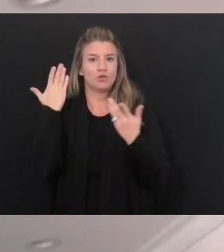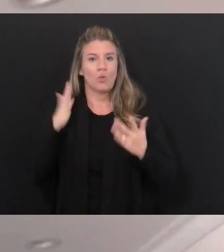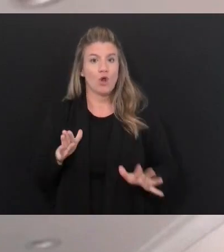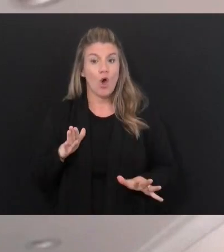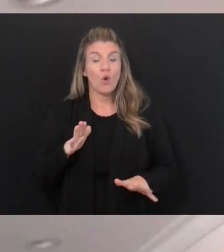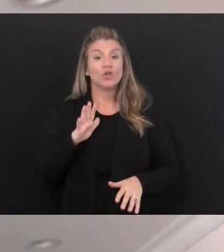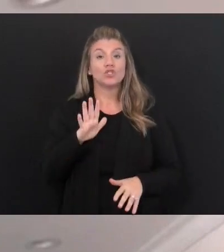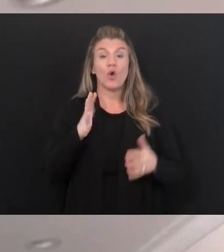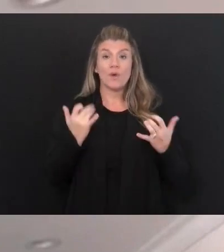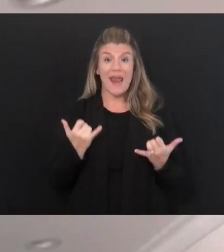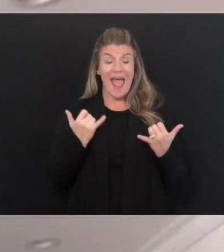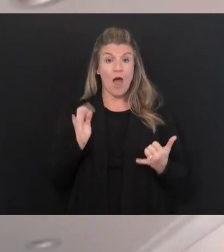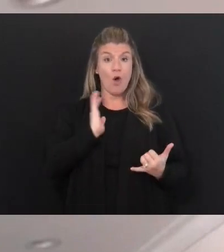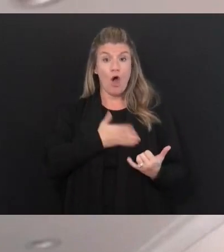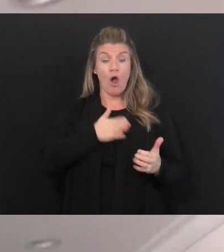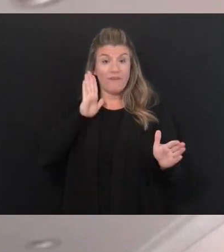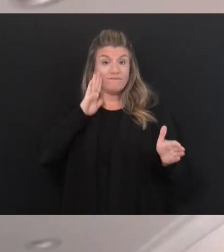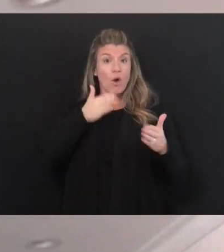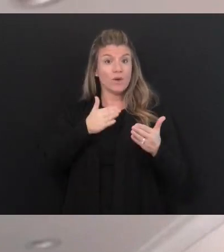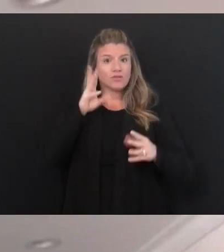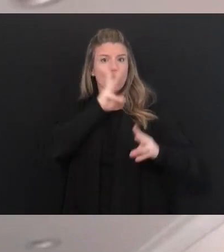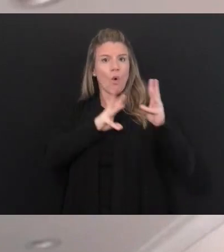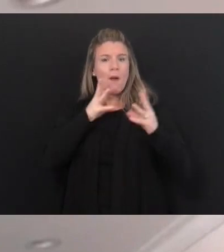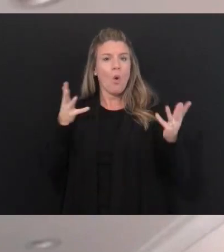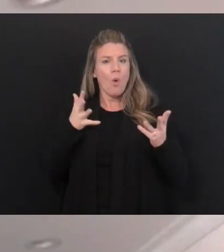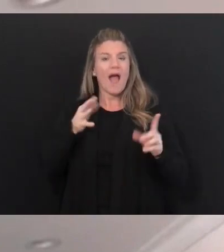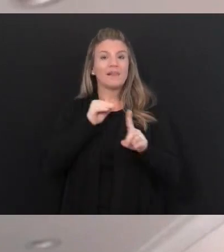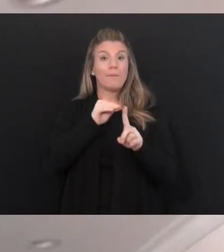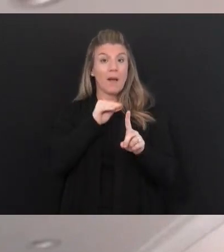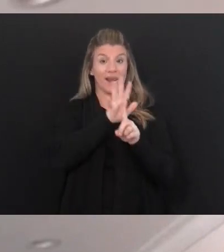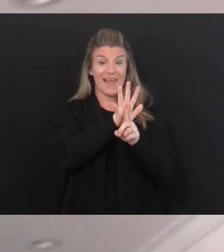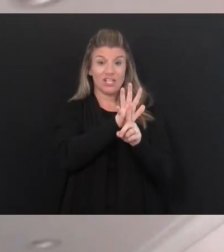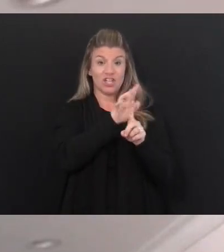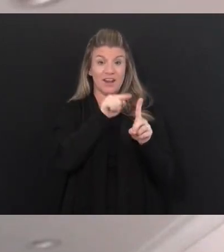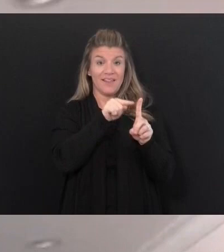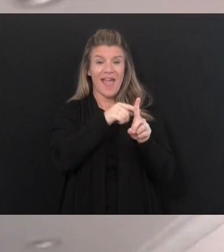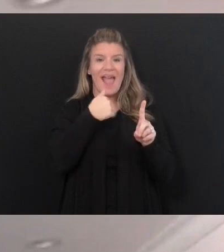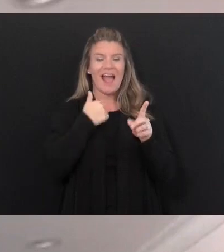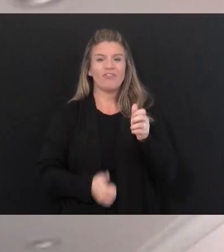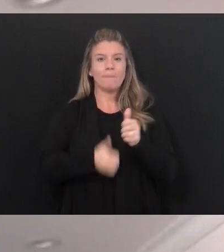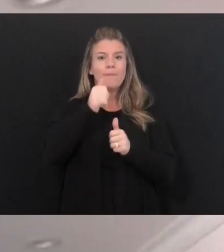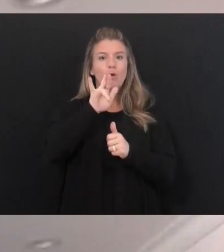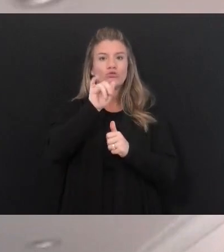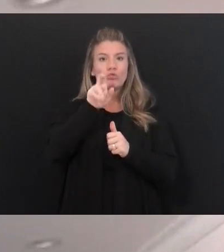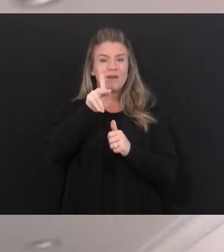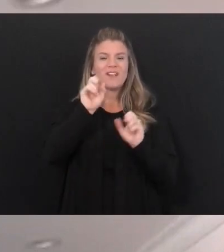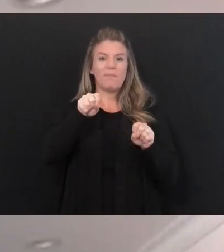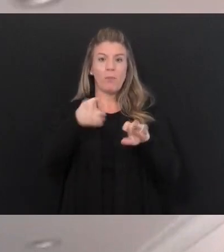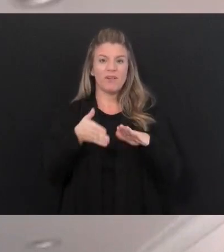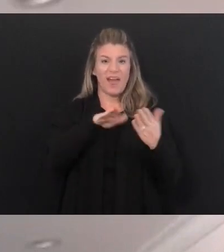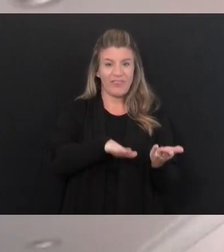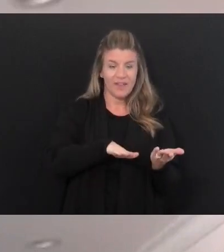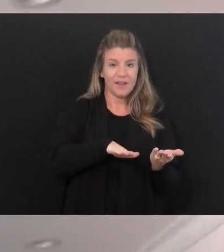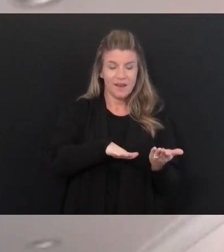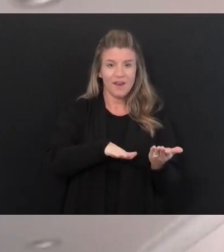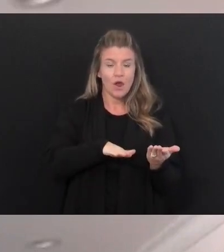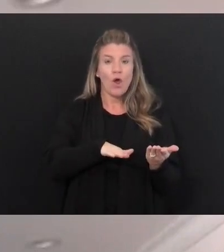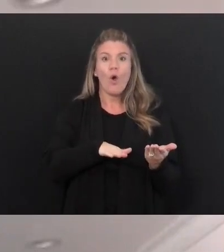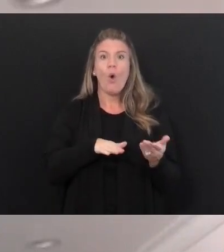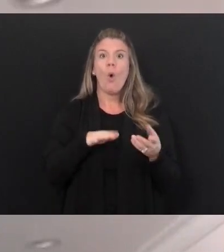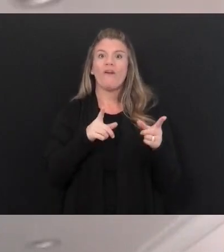trying to focus on the populations that have the most risk of dying or rapidly